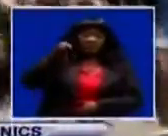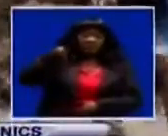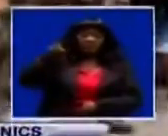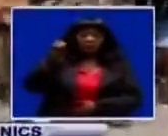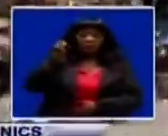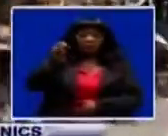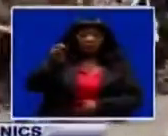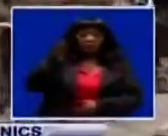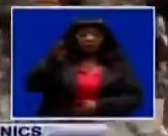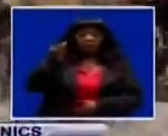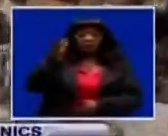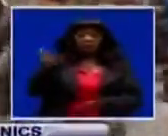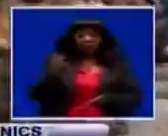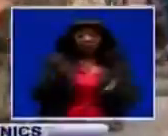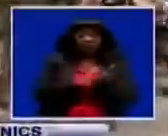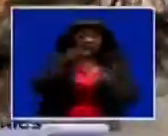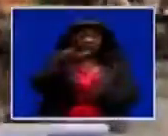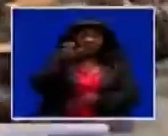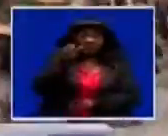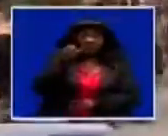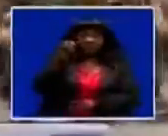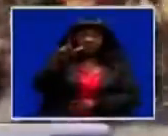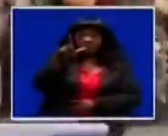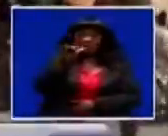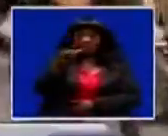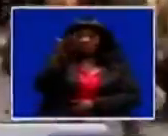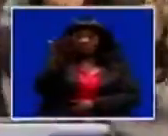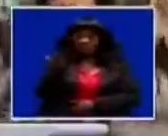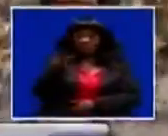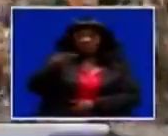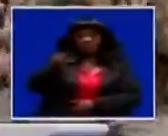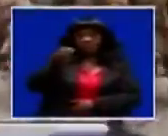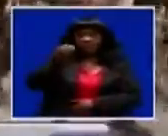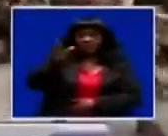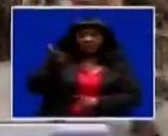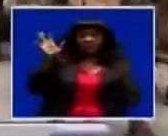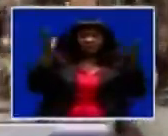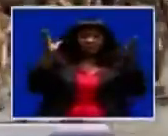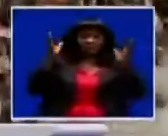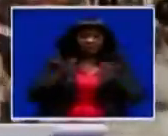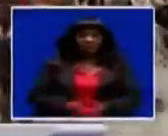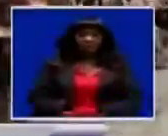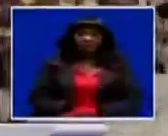of the Soli people of Lusaka Province are also expected to grace the ceremony.